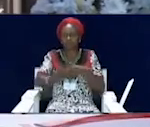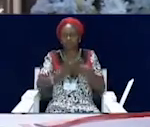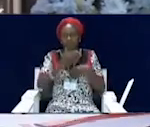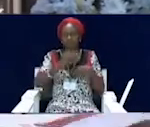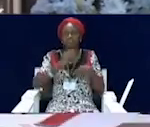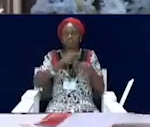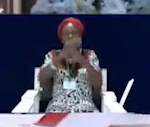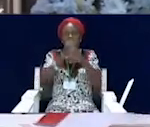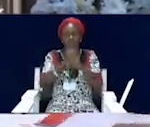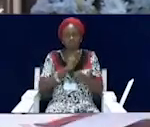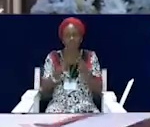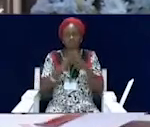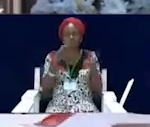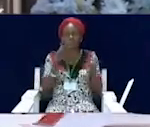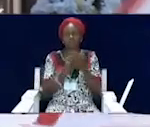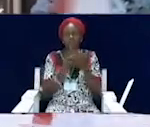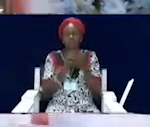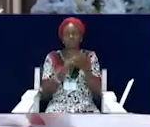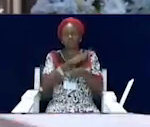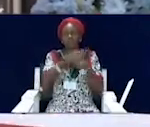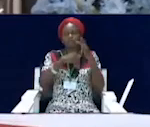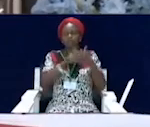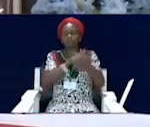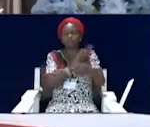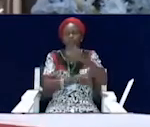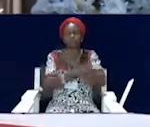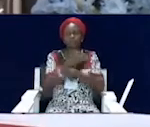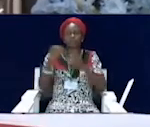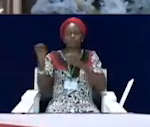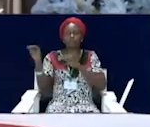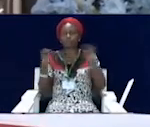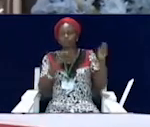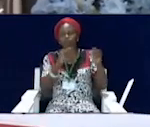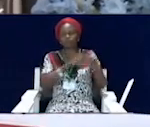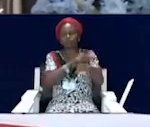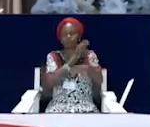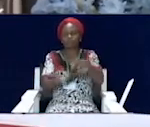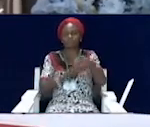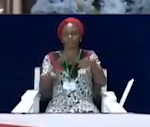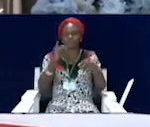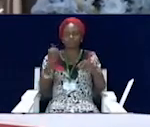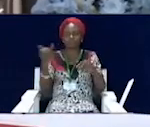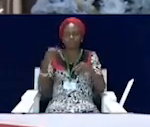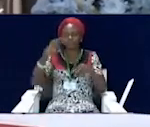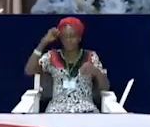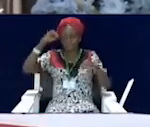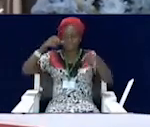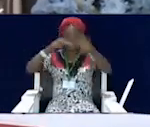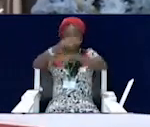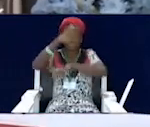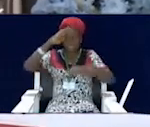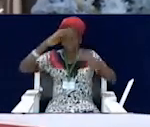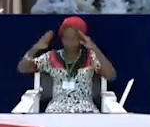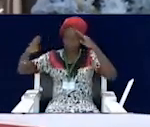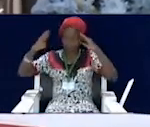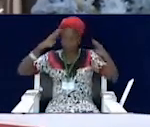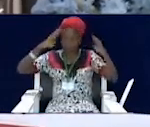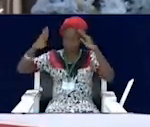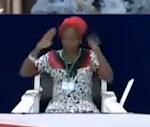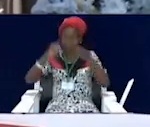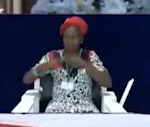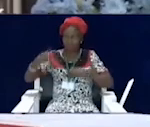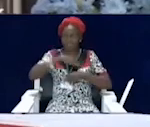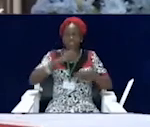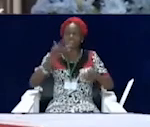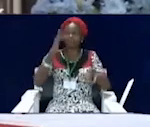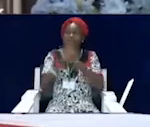well, and the Almighty God moved mightily. So they send their greetings to you, and I promise